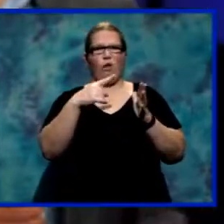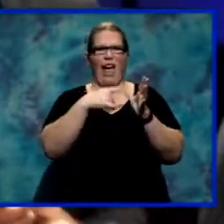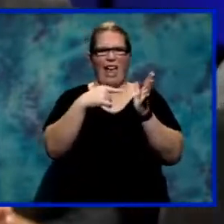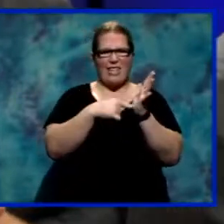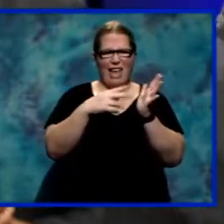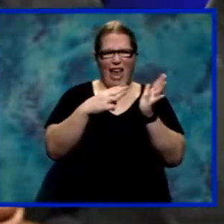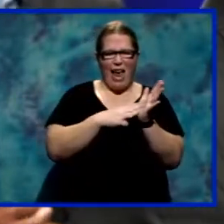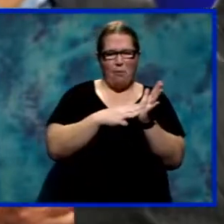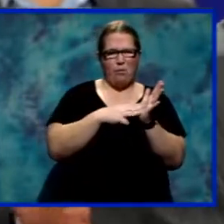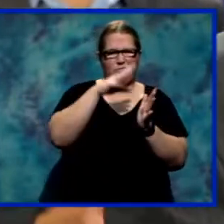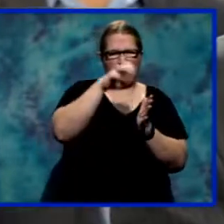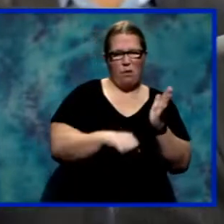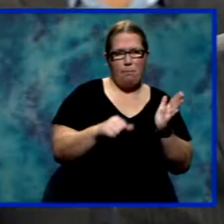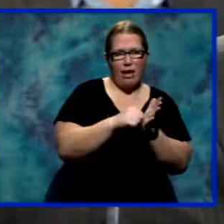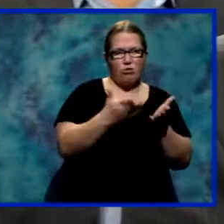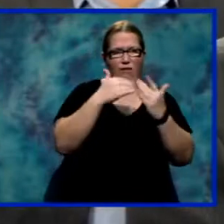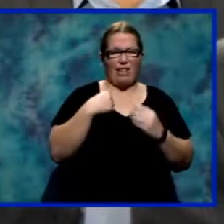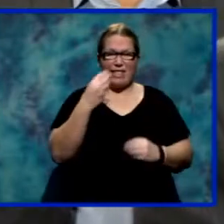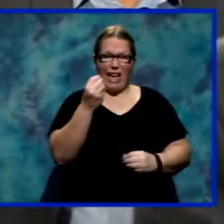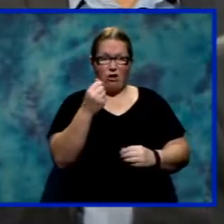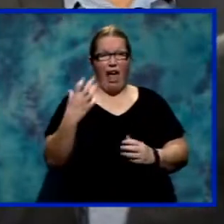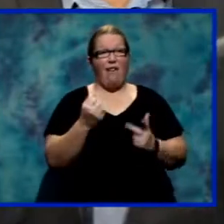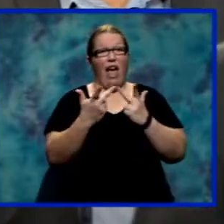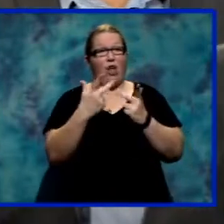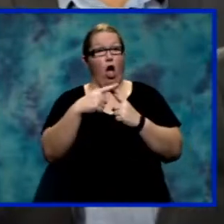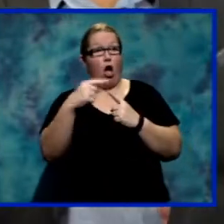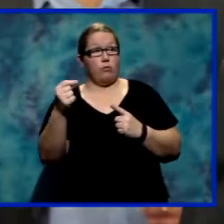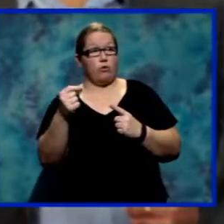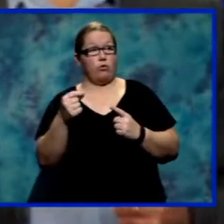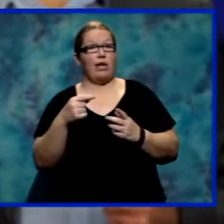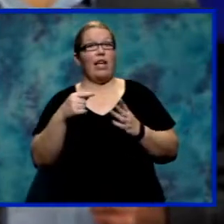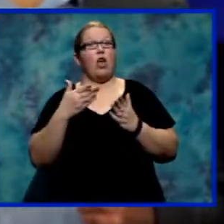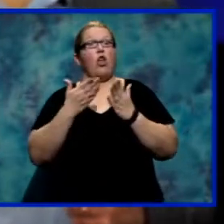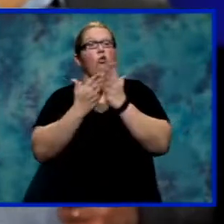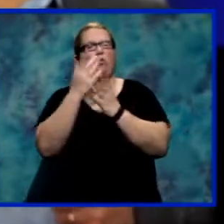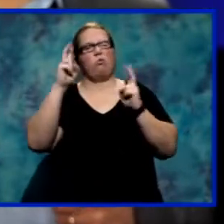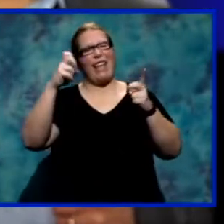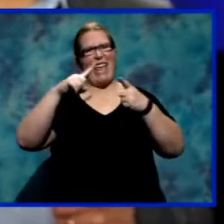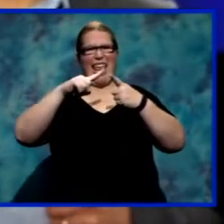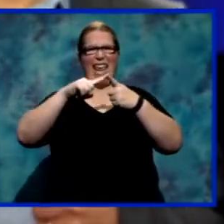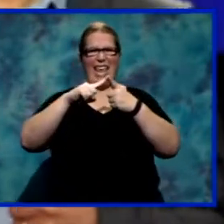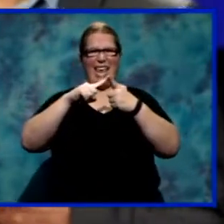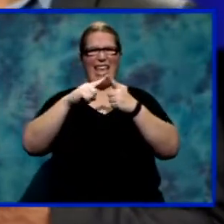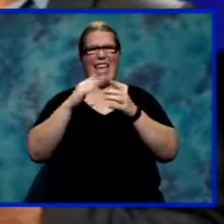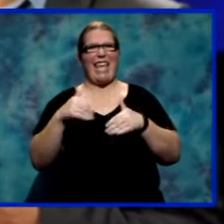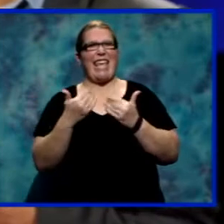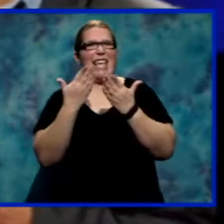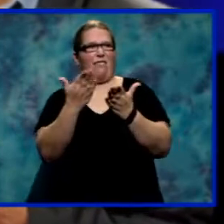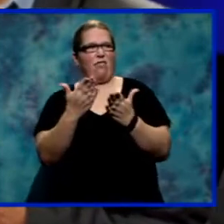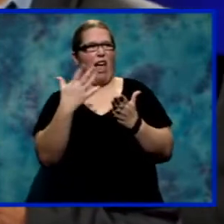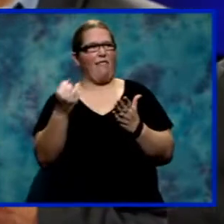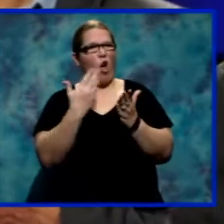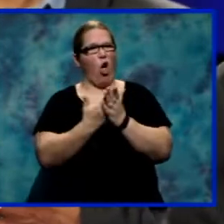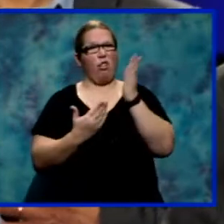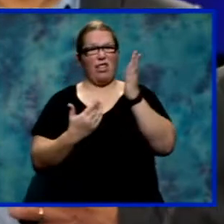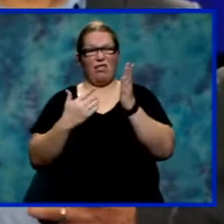cash and give it to us, we have another option, and that is through e-giving. And I think it's on the screen there.